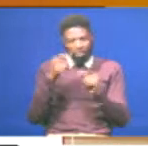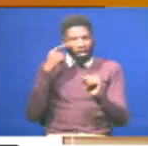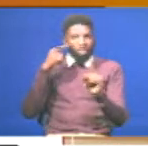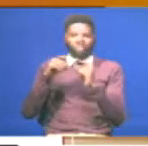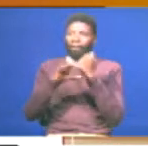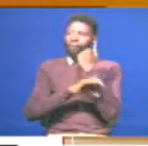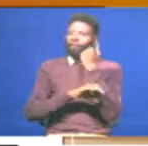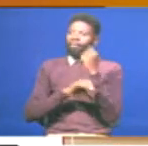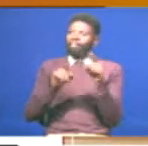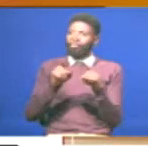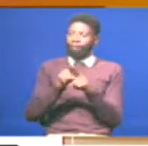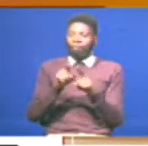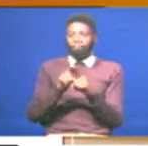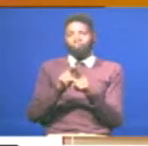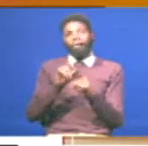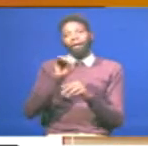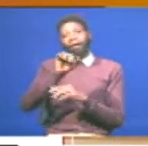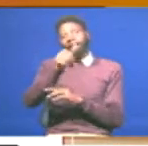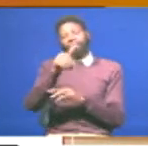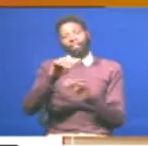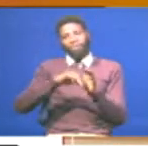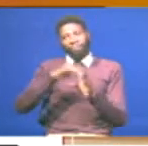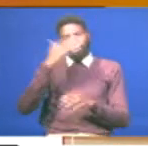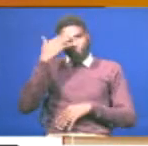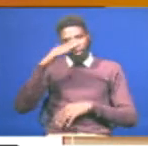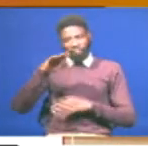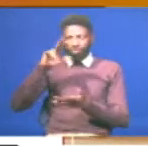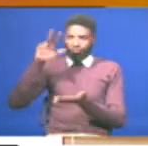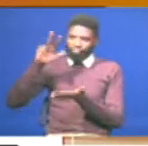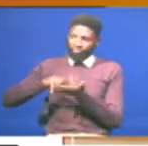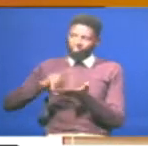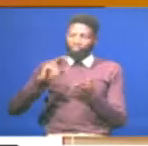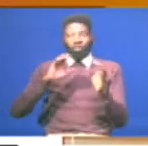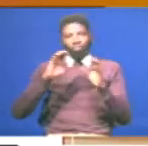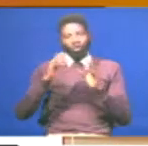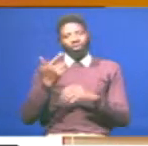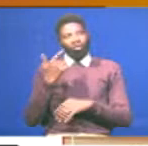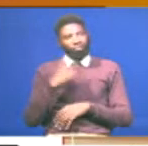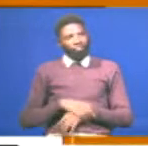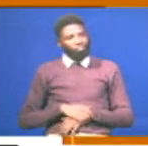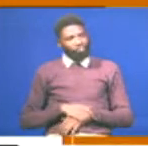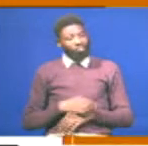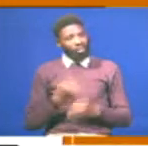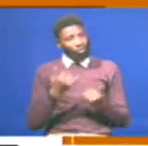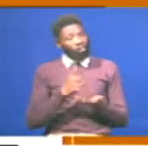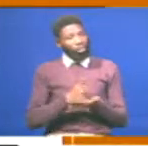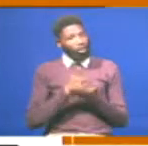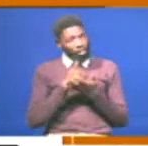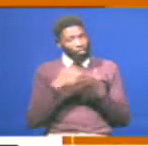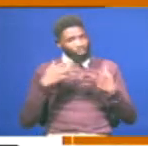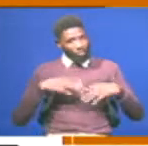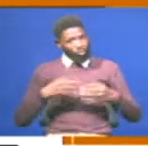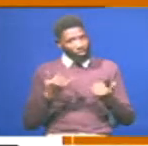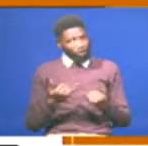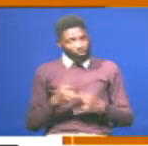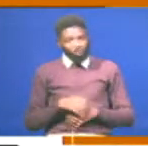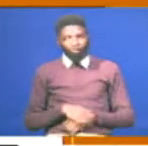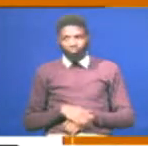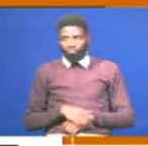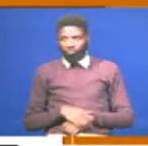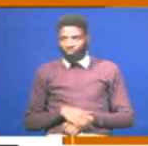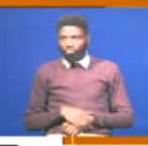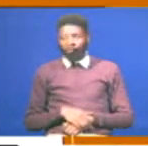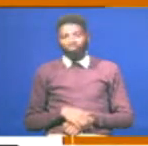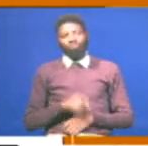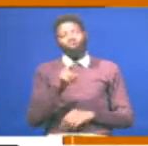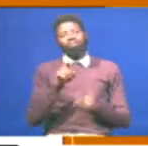the other members of Parliament to pass the communications law. Yeah, and it's helping the generation of today. Absolutely. Now, you've consulted